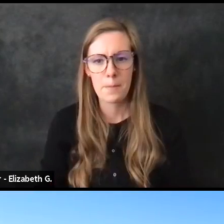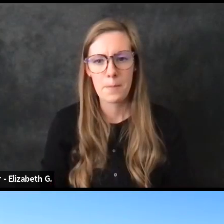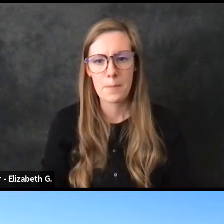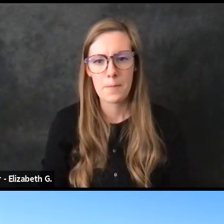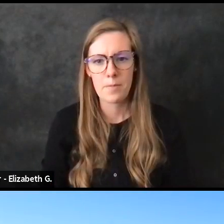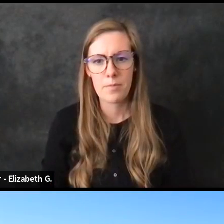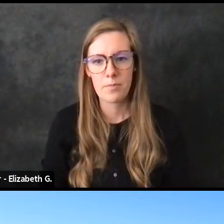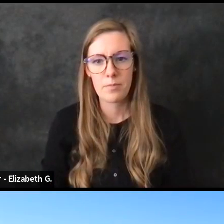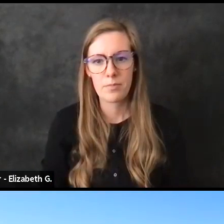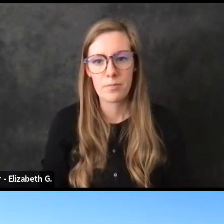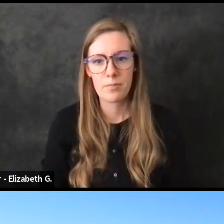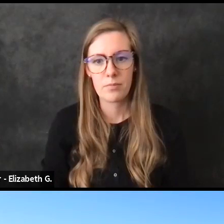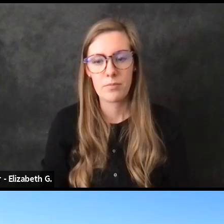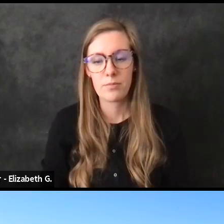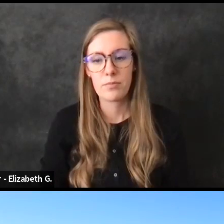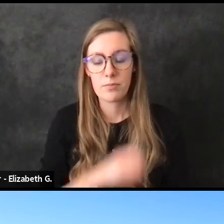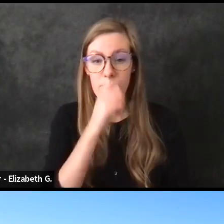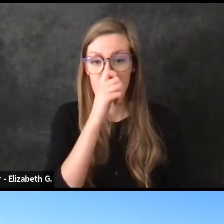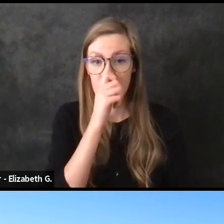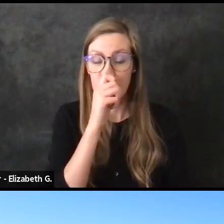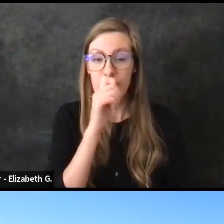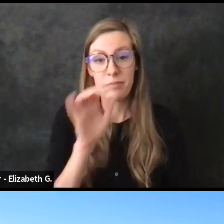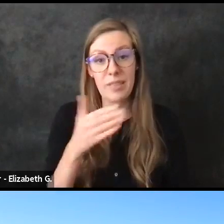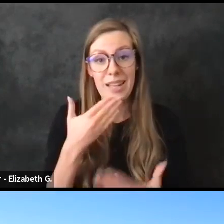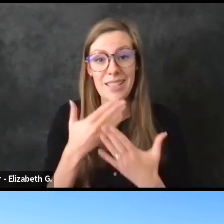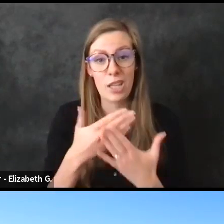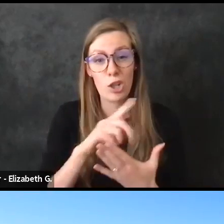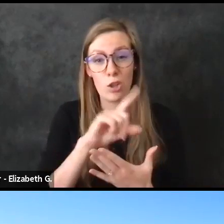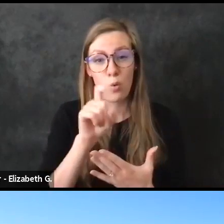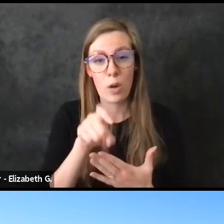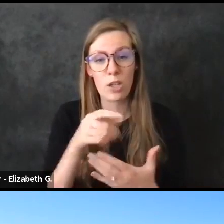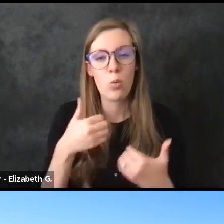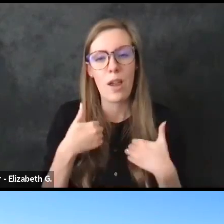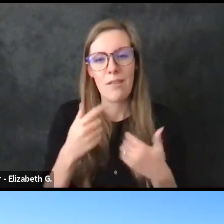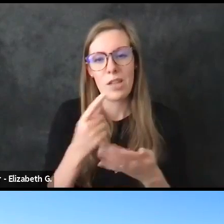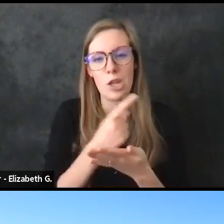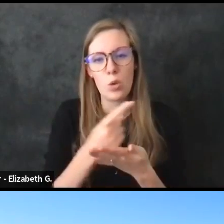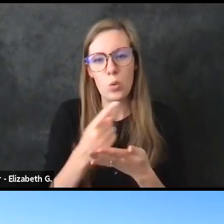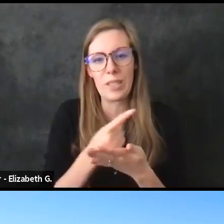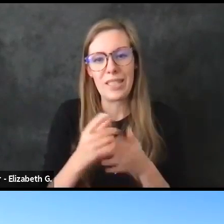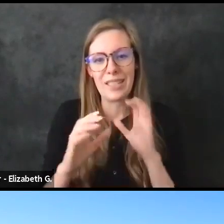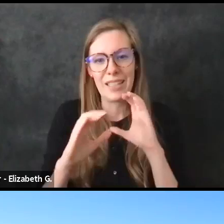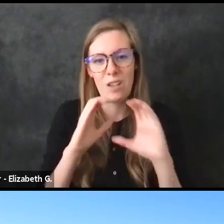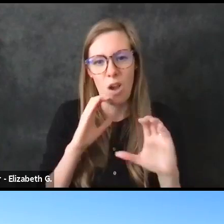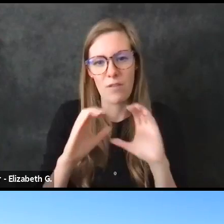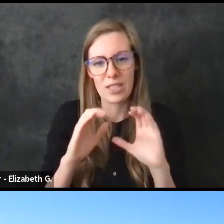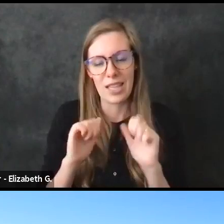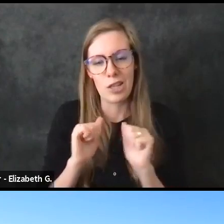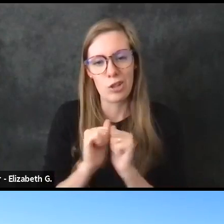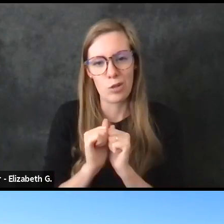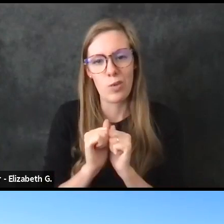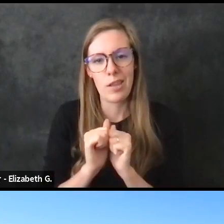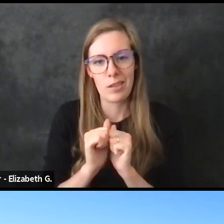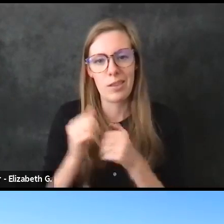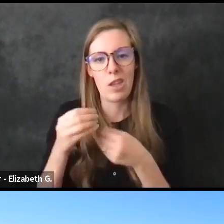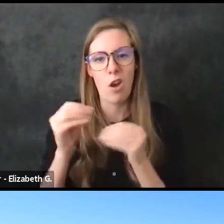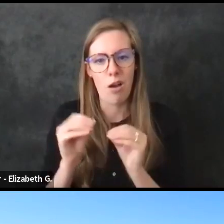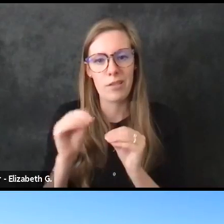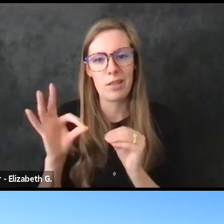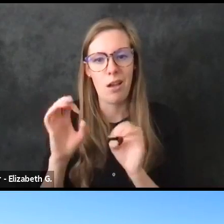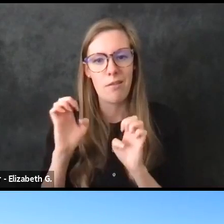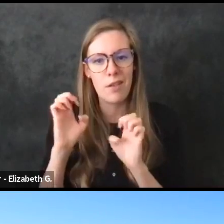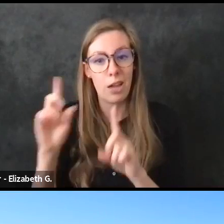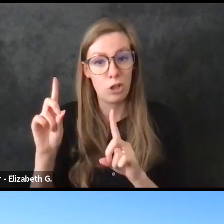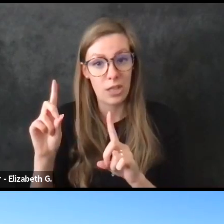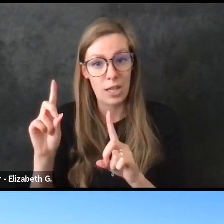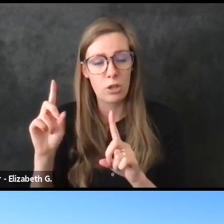Thanks. That's actually a really good question. We are having weekly conversations with the Sonoma County Office of Education. And we do share